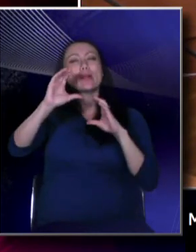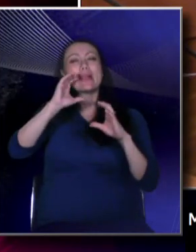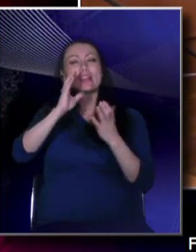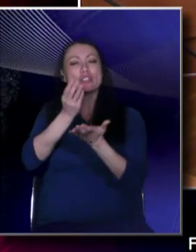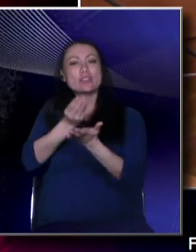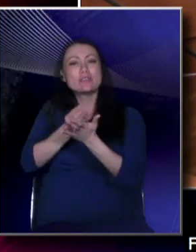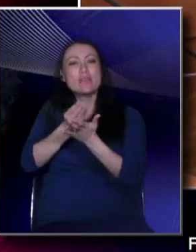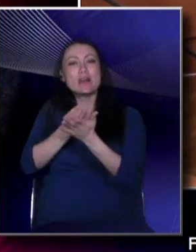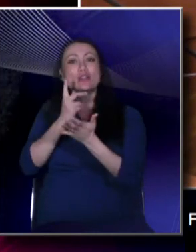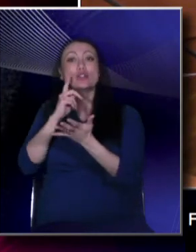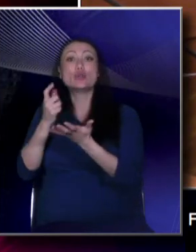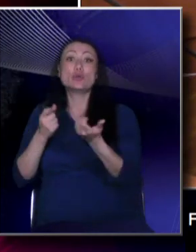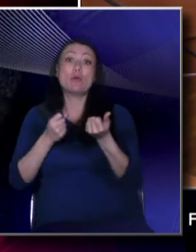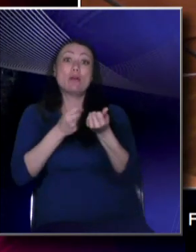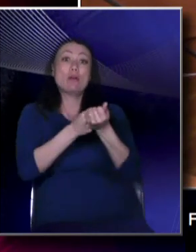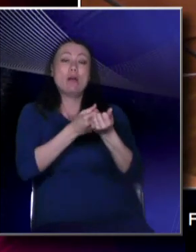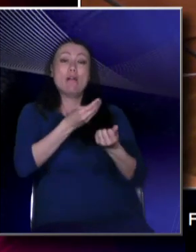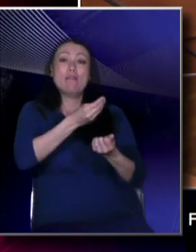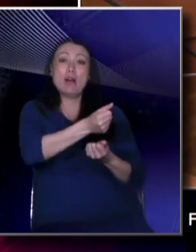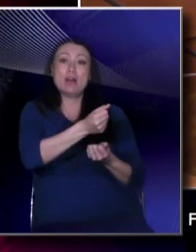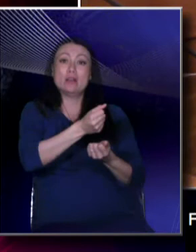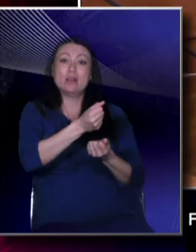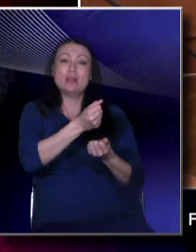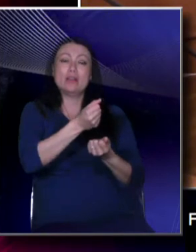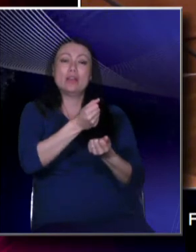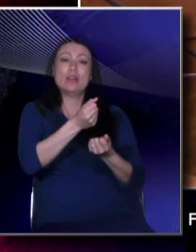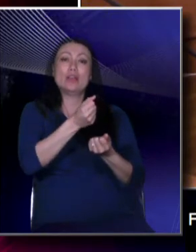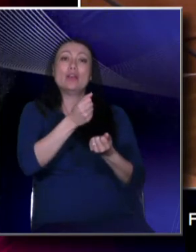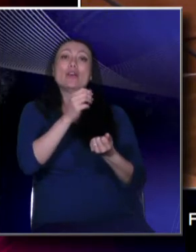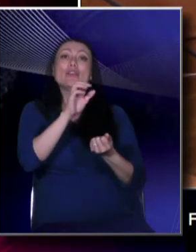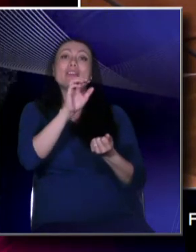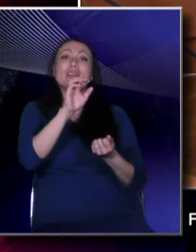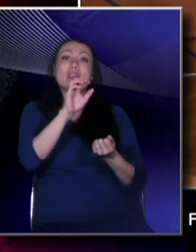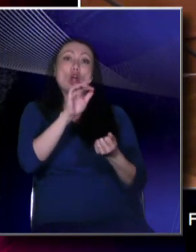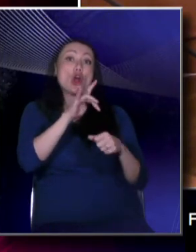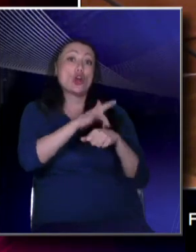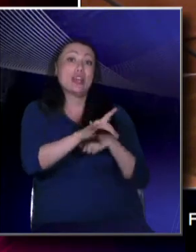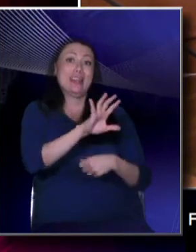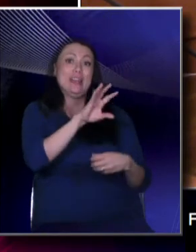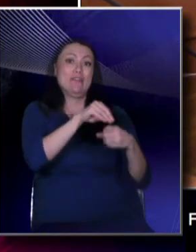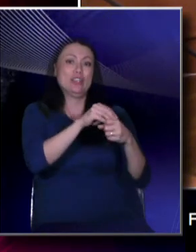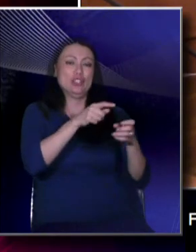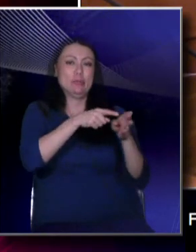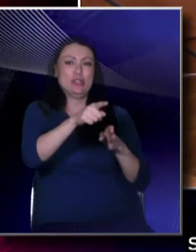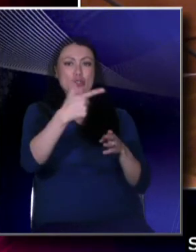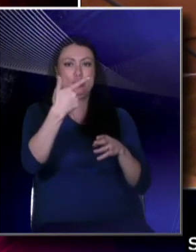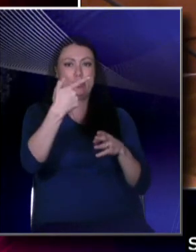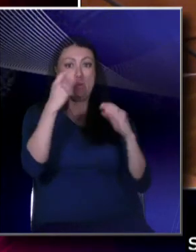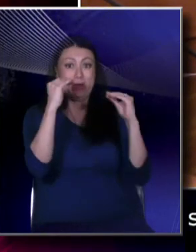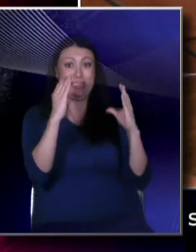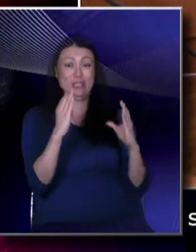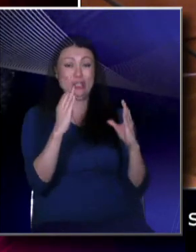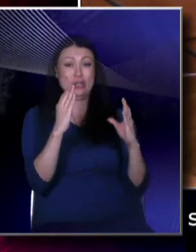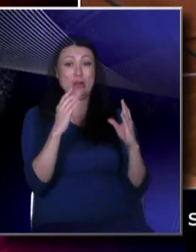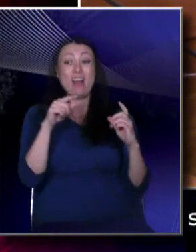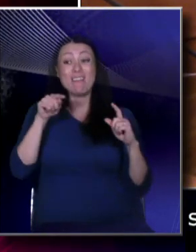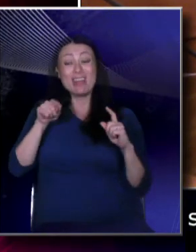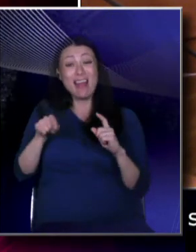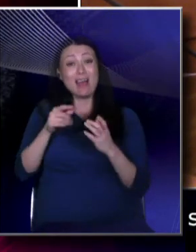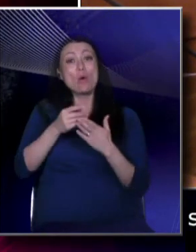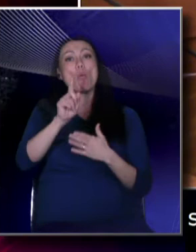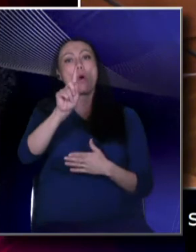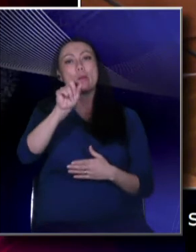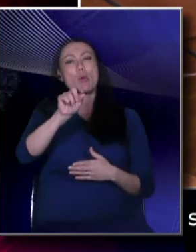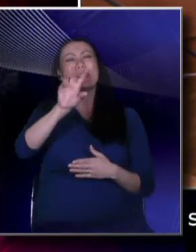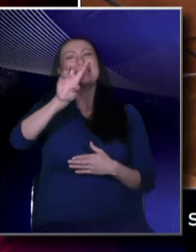additional 21 early intervention specialists. Of that amount, $1.6